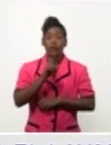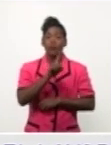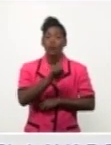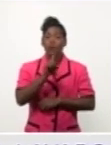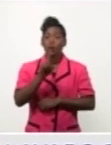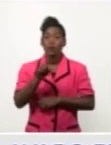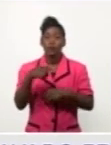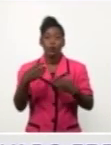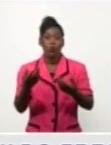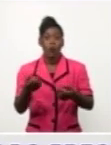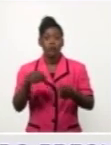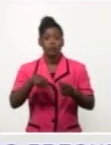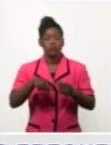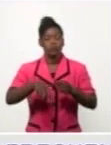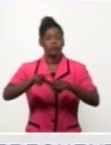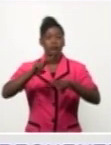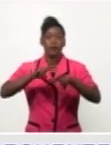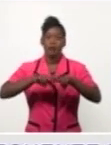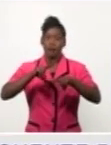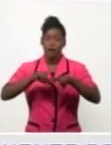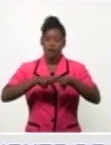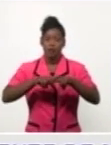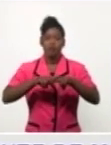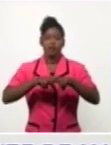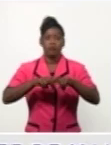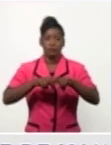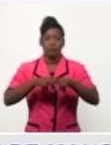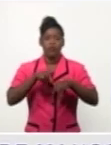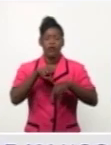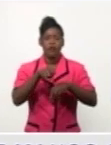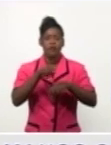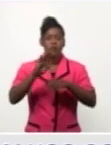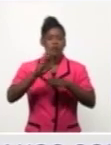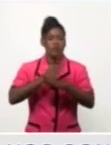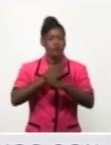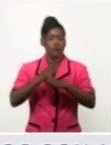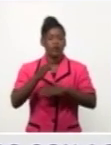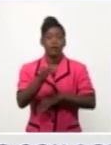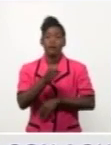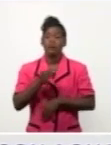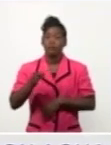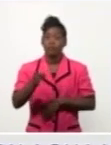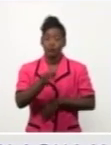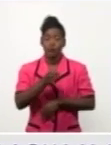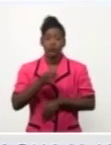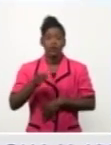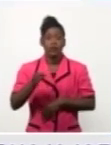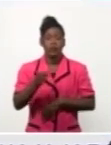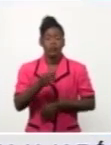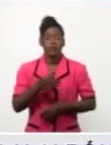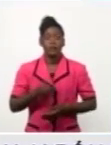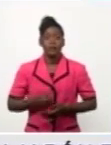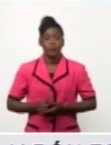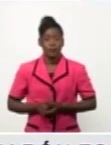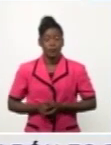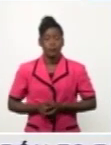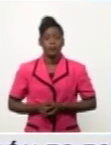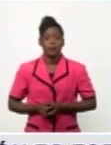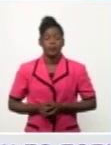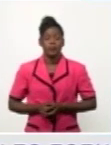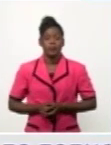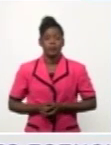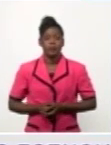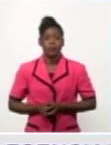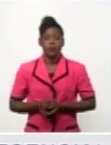100% of the cases of the 11 diagnosed are from Havana province, distributed in 8 municipalities of